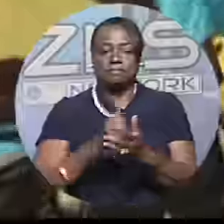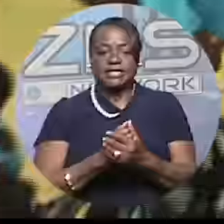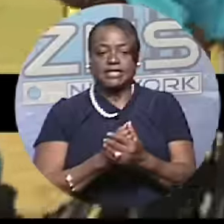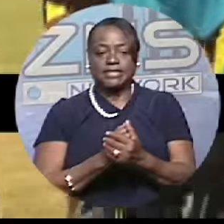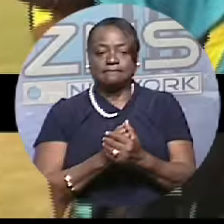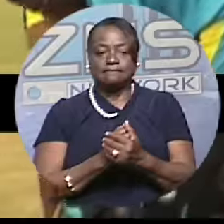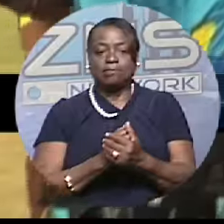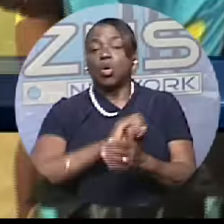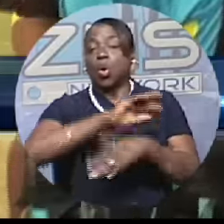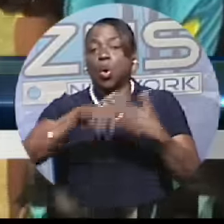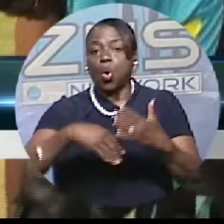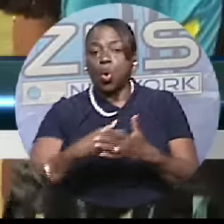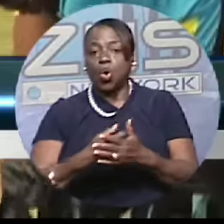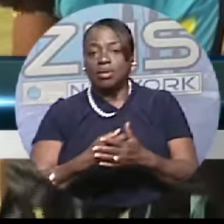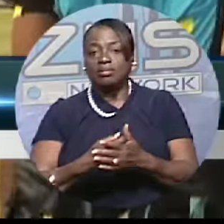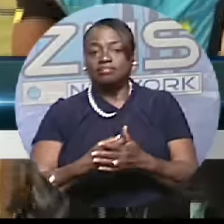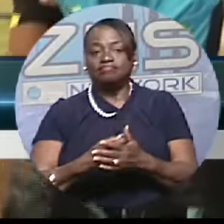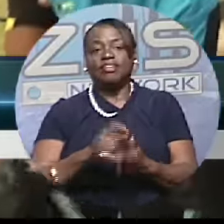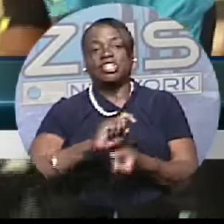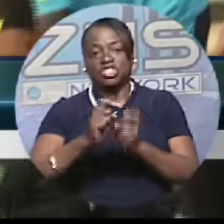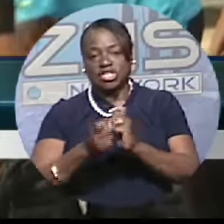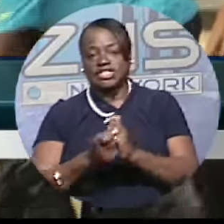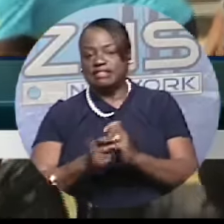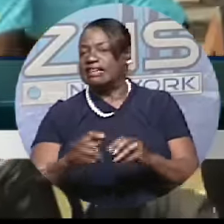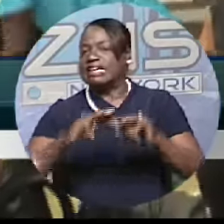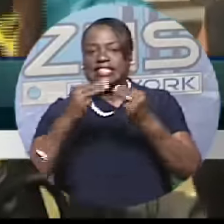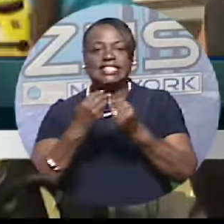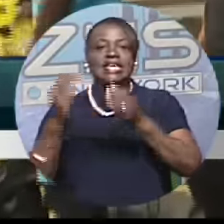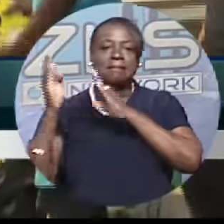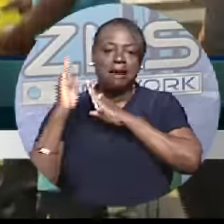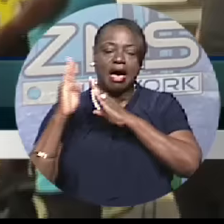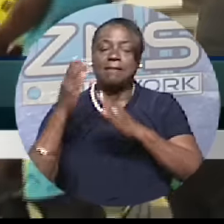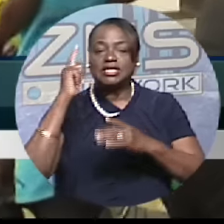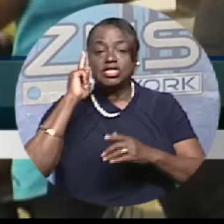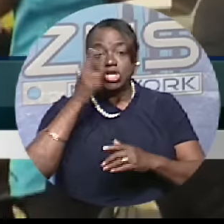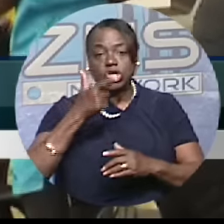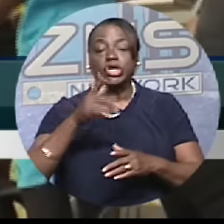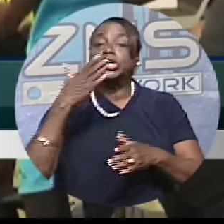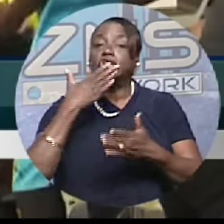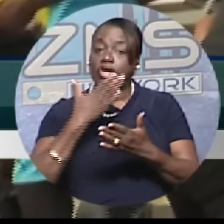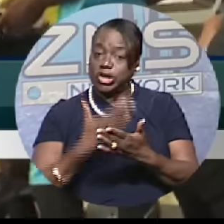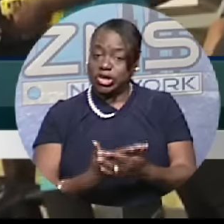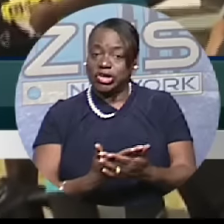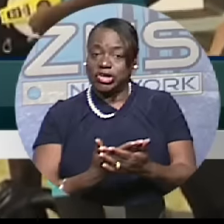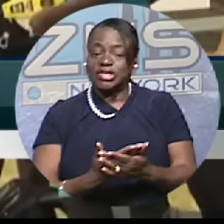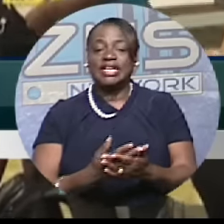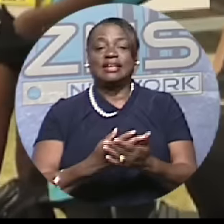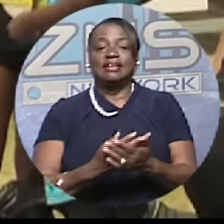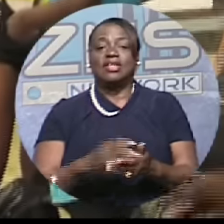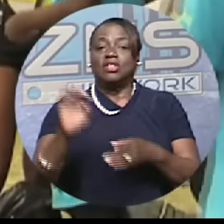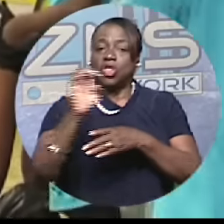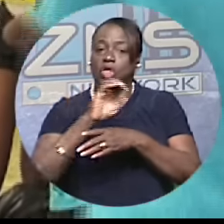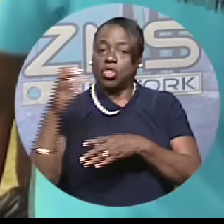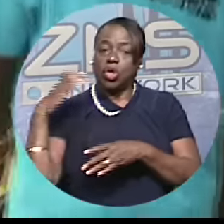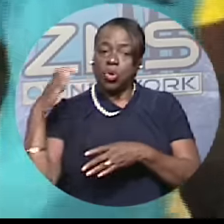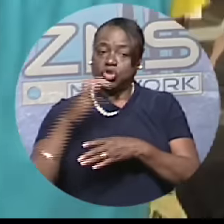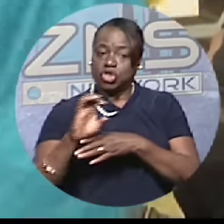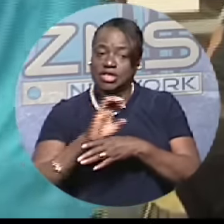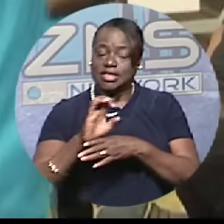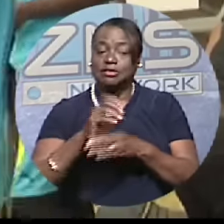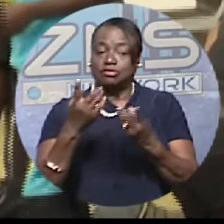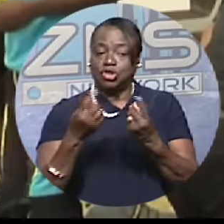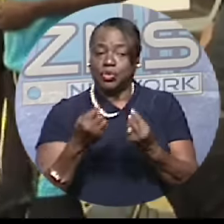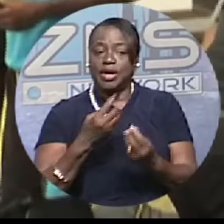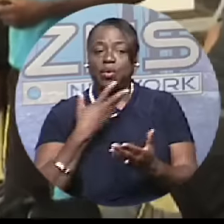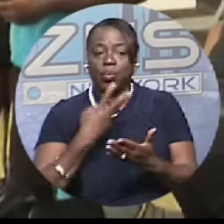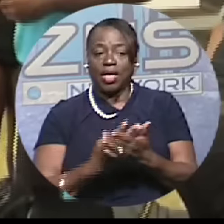Bahamas, all the athletes, everyone looks so great so far. Coach Kenny Moxie and Antonio San is doing good. Great job with the jumpers so far